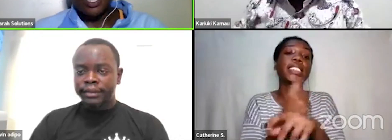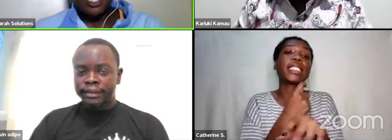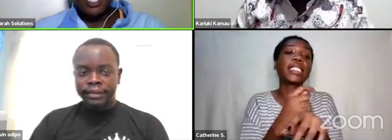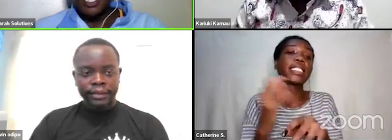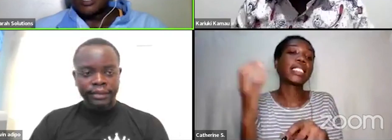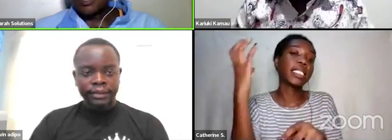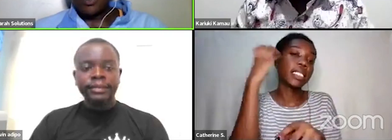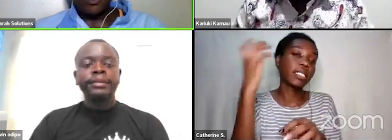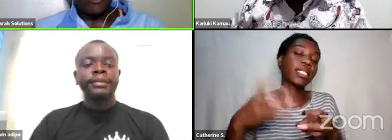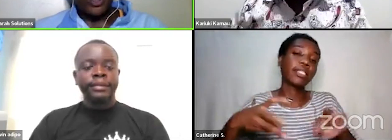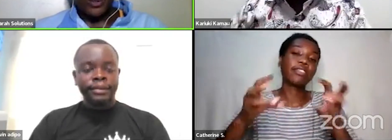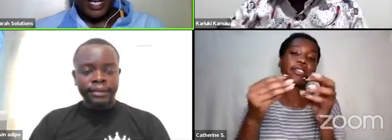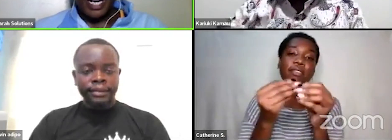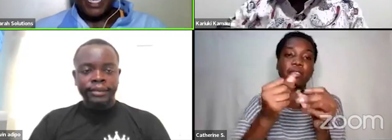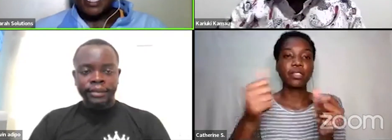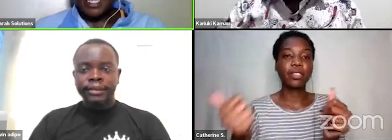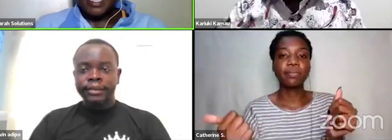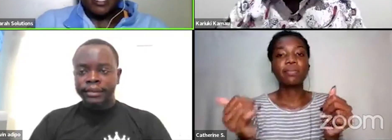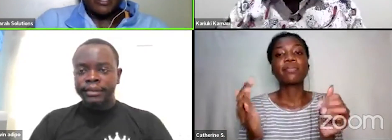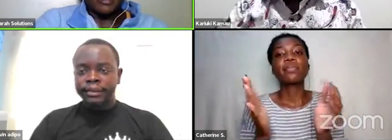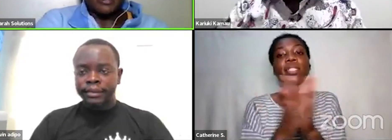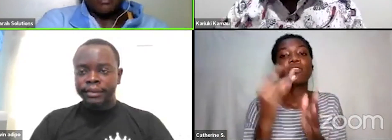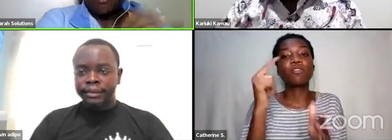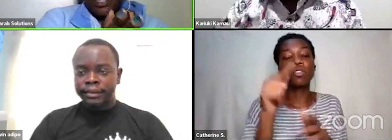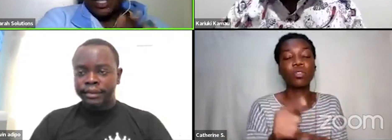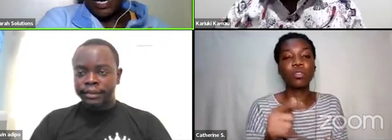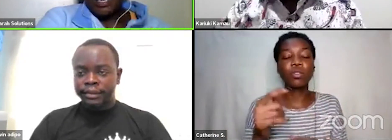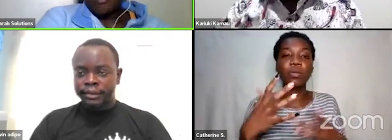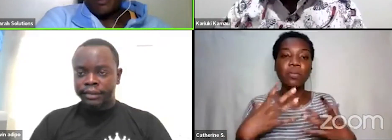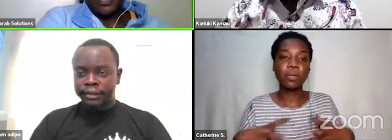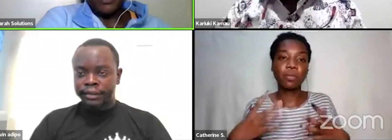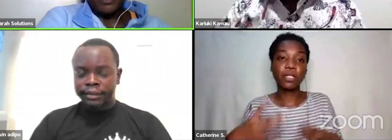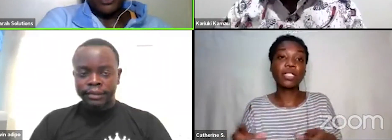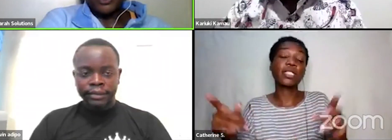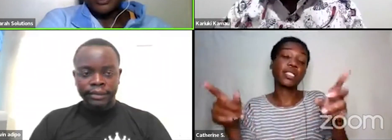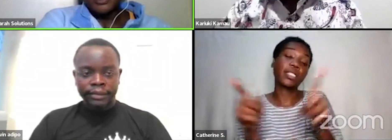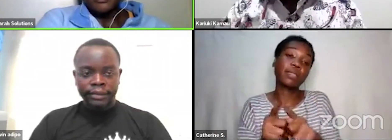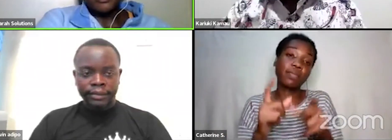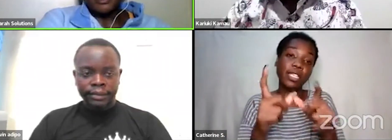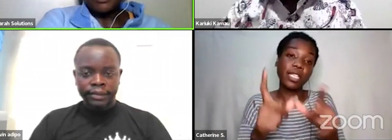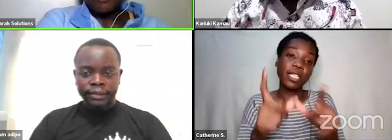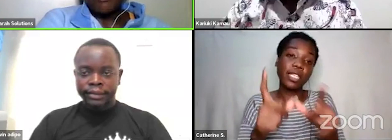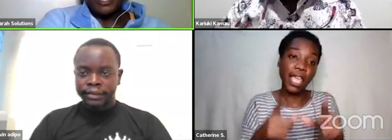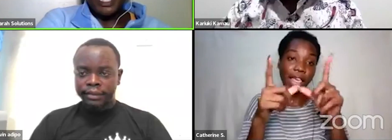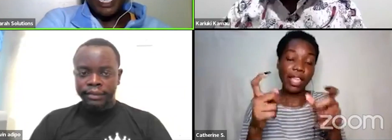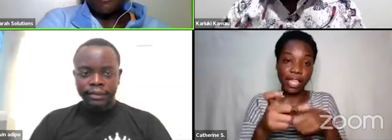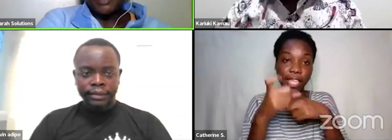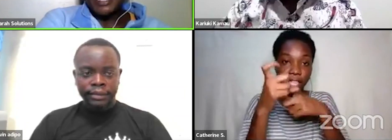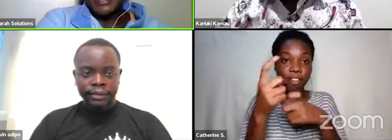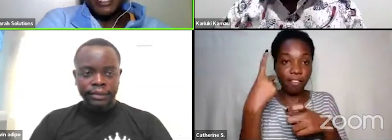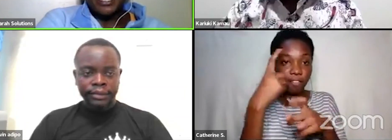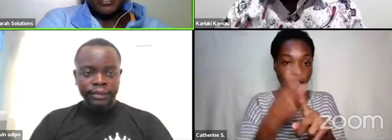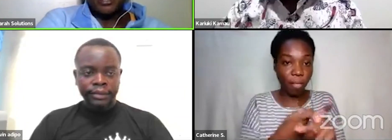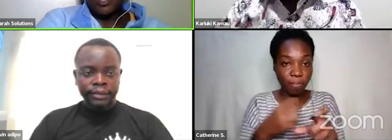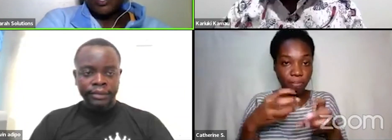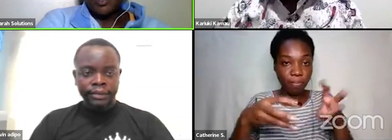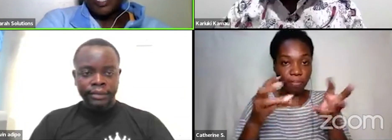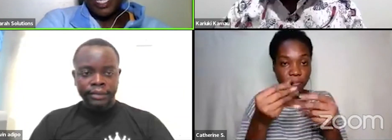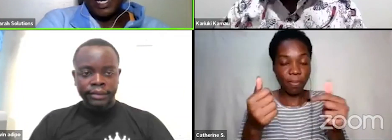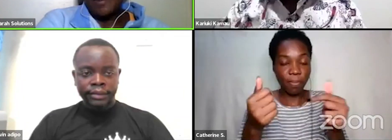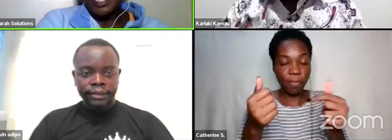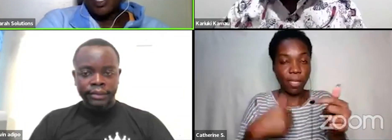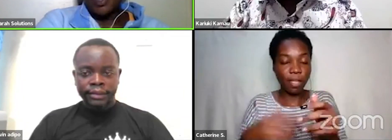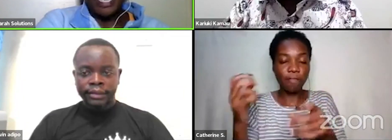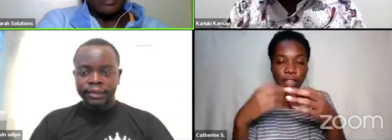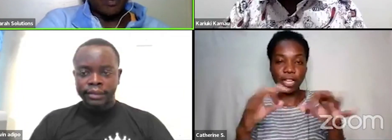Pathway Solutions. So for you guys, as a gift from Pathway Solutions, he is offering a free training course